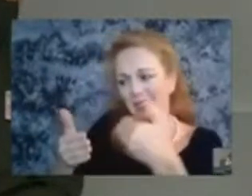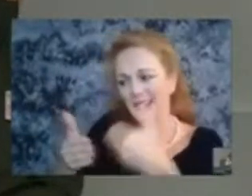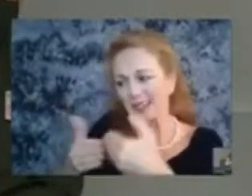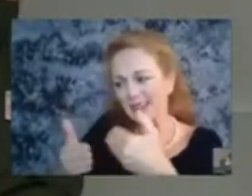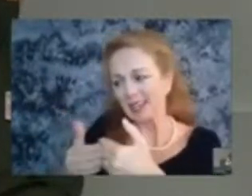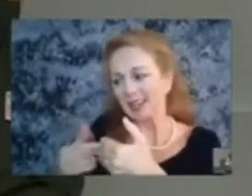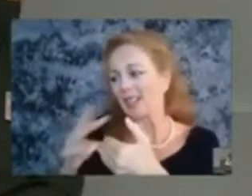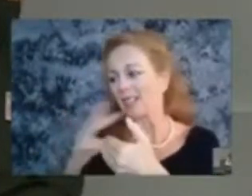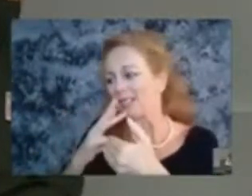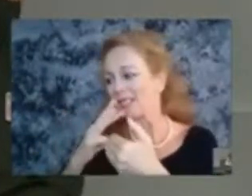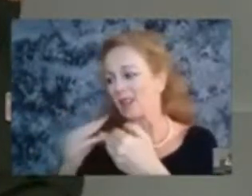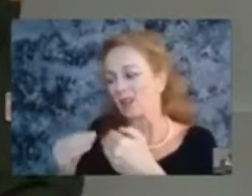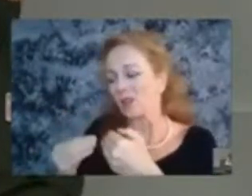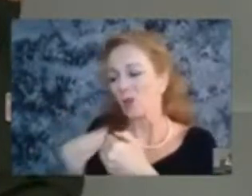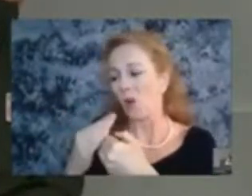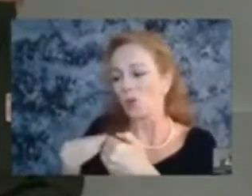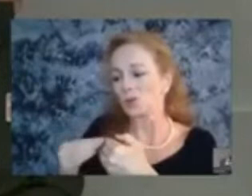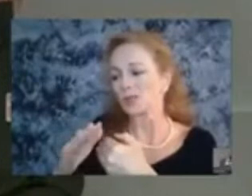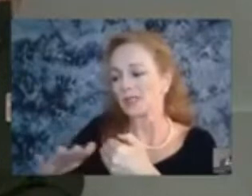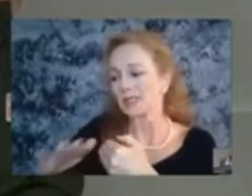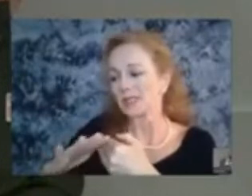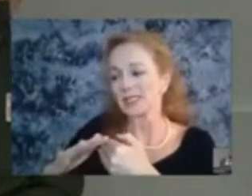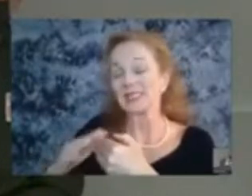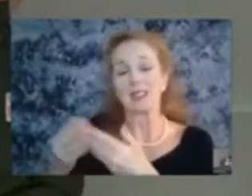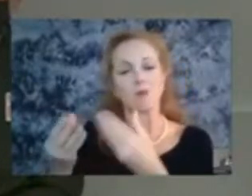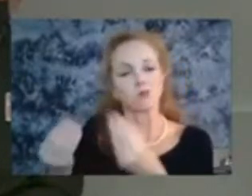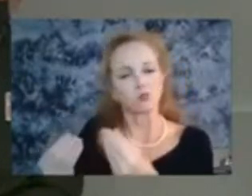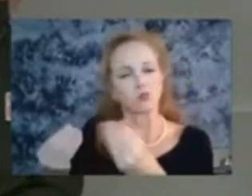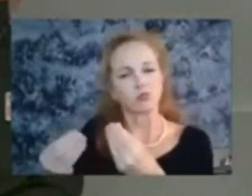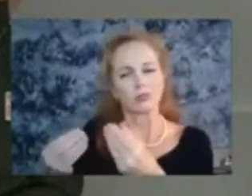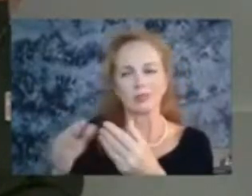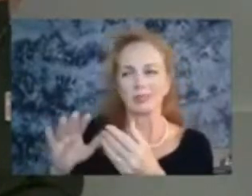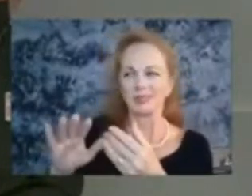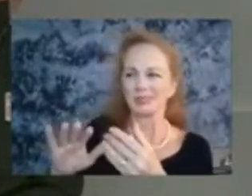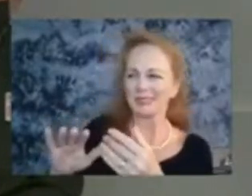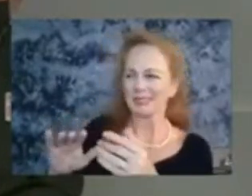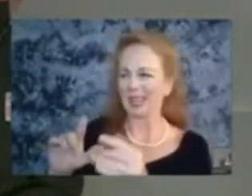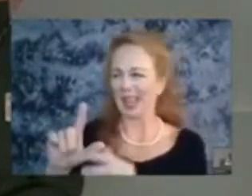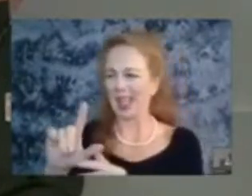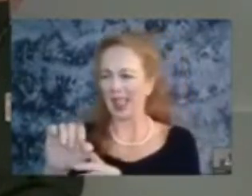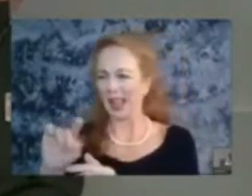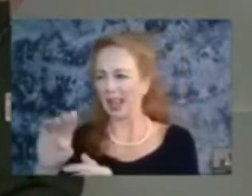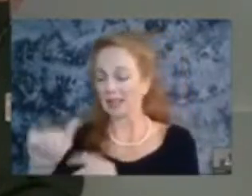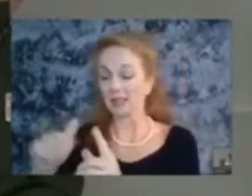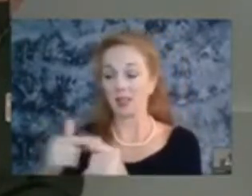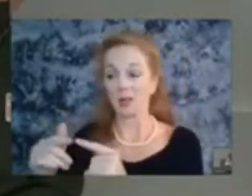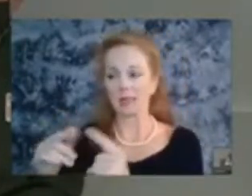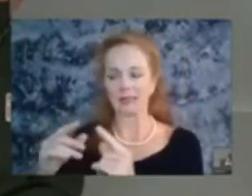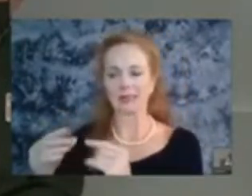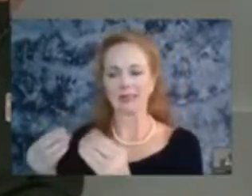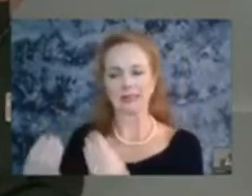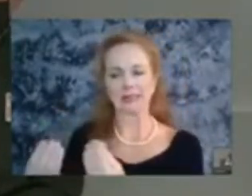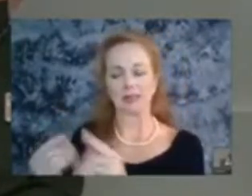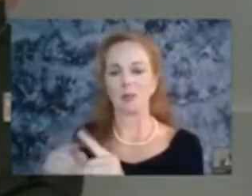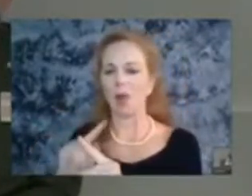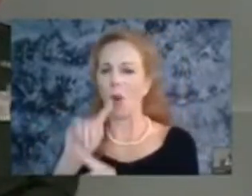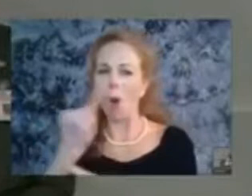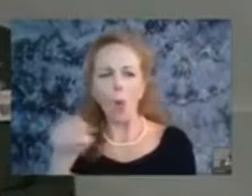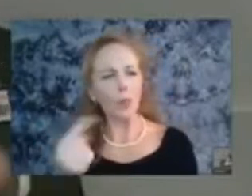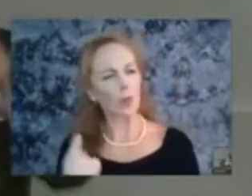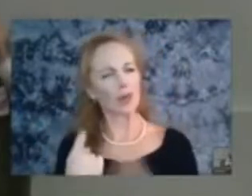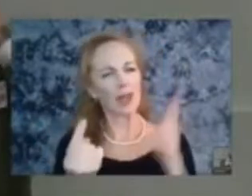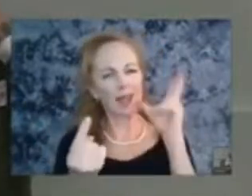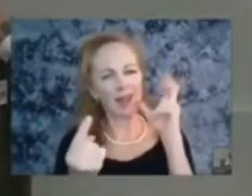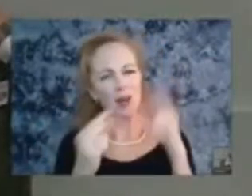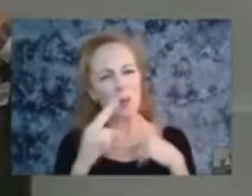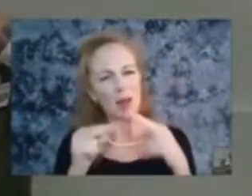air quality is an issue at the 115 LEAs, but the only one I ever hear talked about in the media is CMS. It's